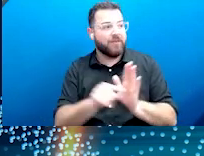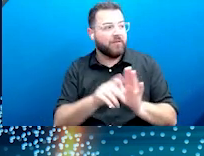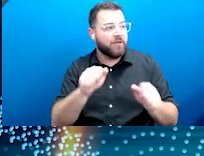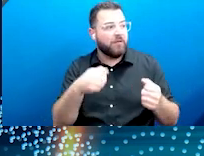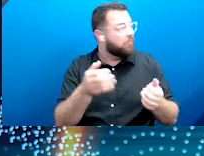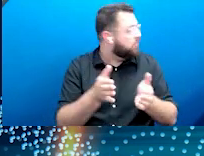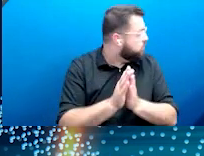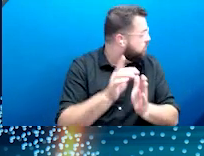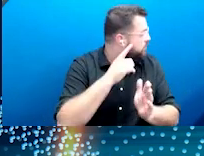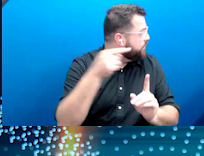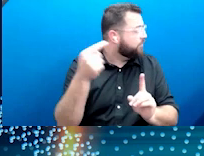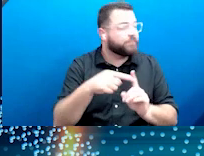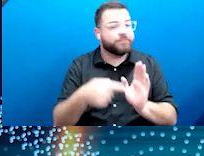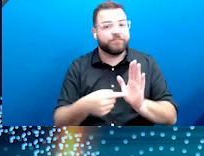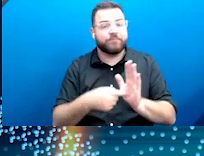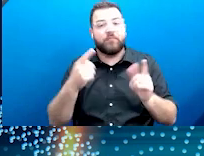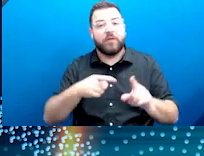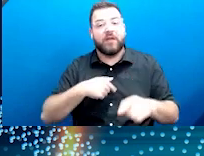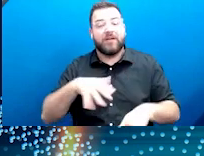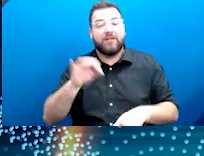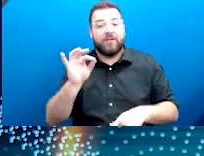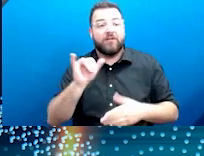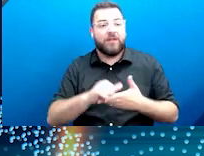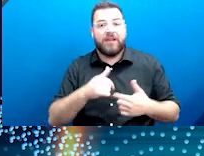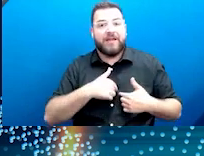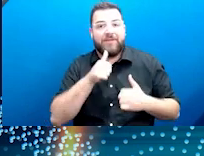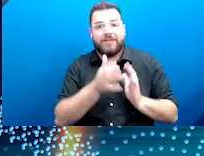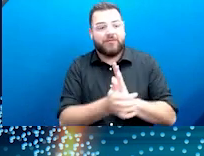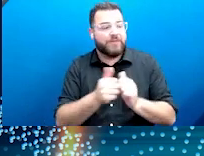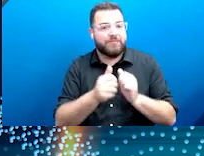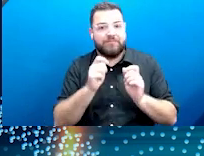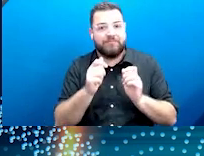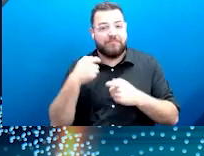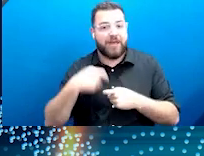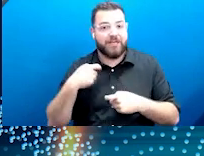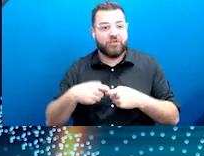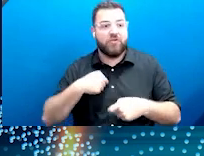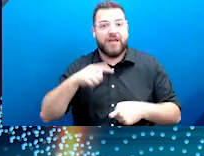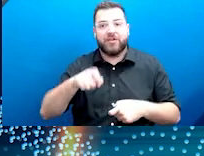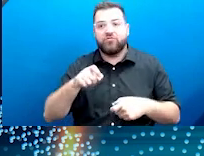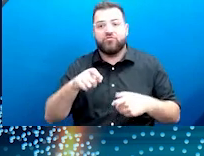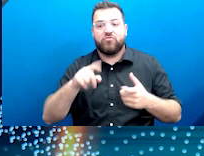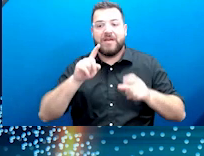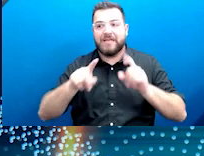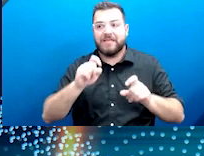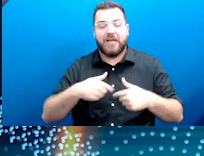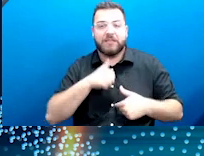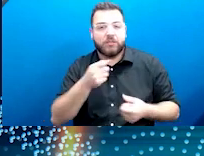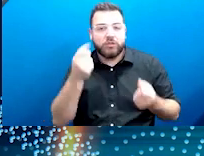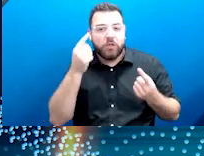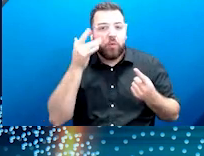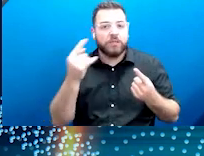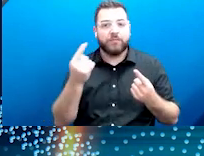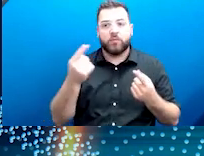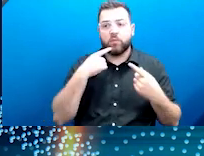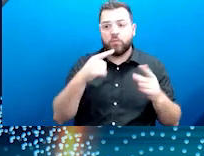that feature because I found out I'm not that good at Spanish. So I had to ask it different, like I did not understand why something was working. I'm saying,